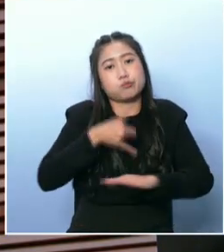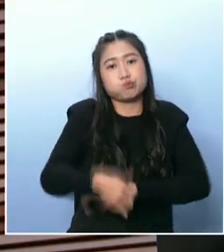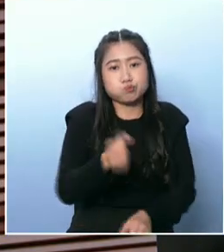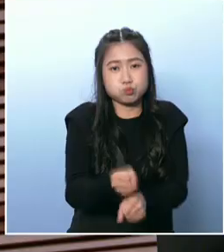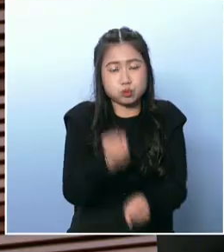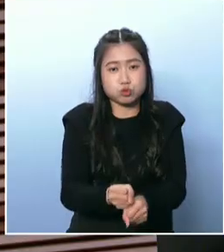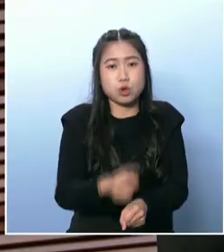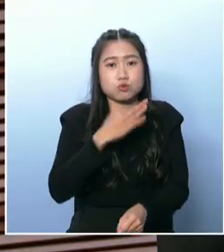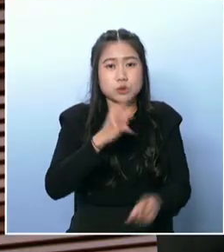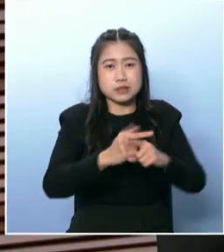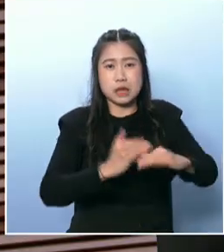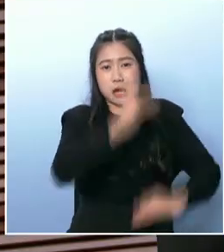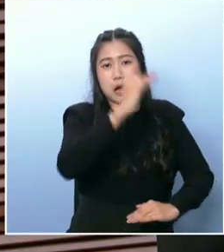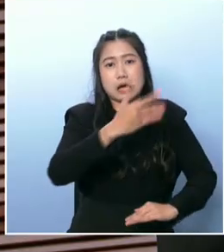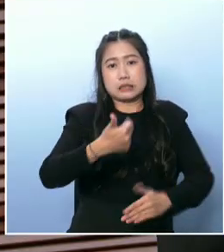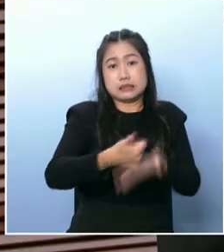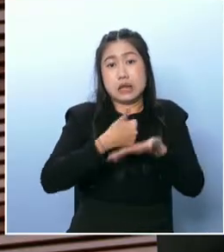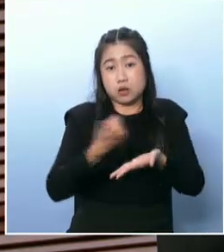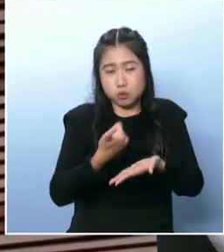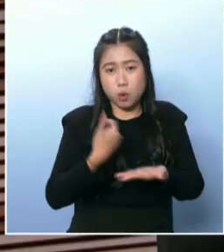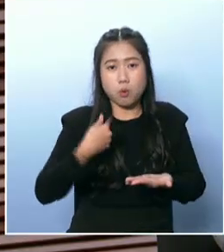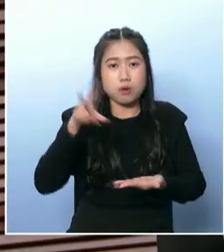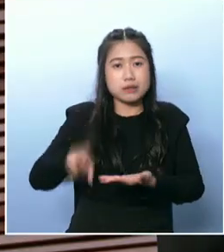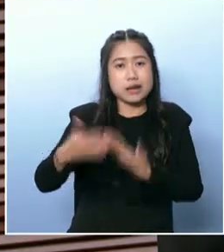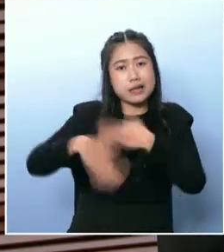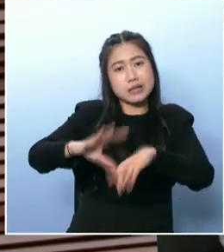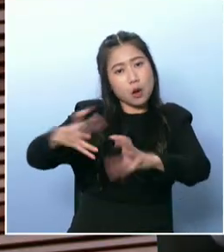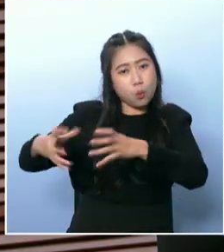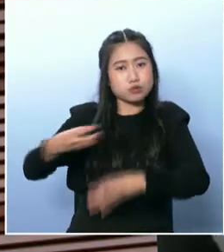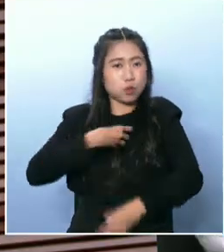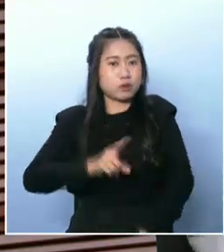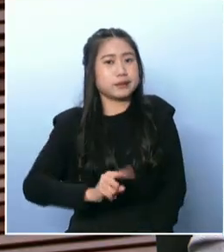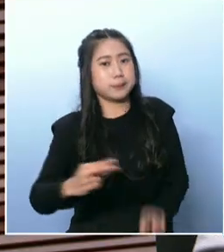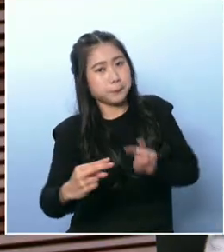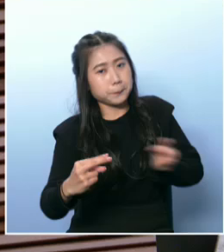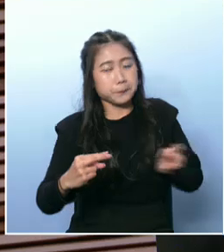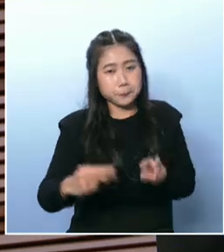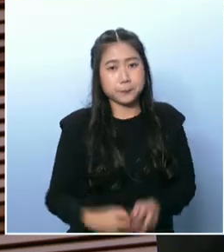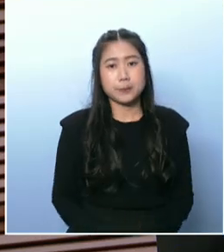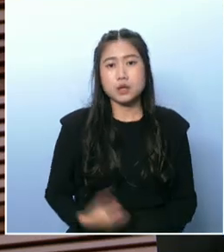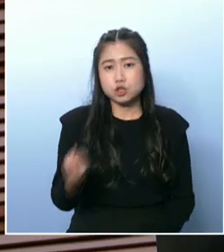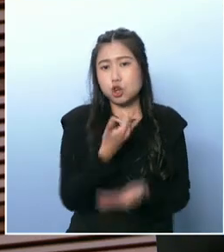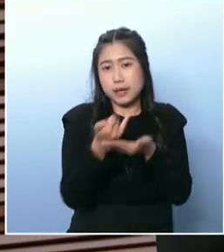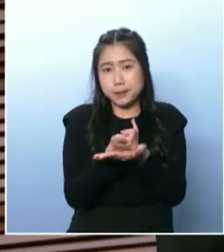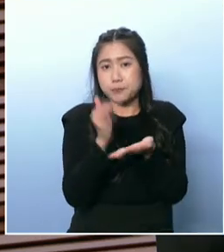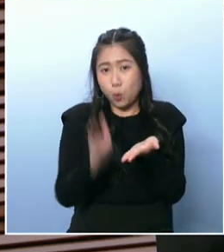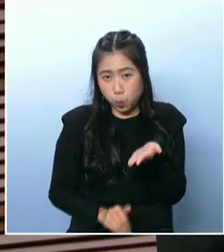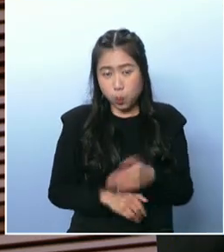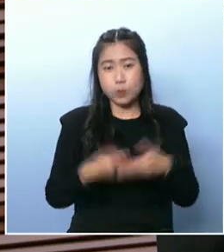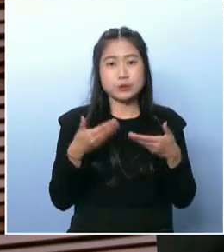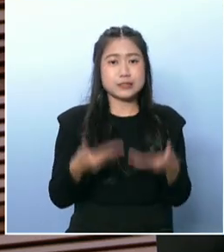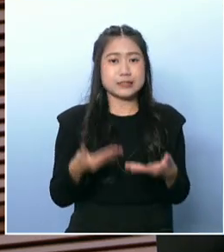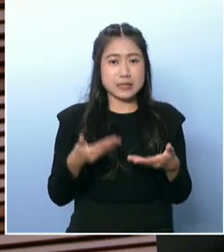to help more PWD so that they can go out to work. But then we also need to see what the